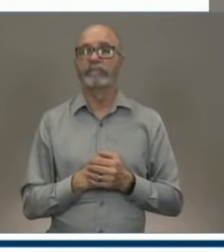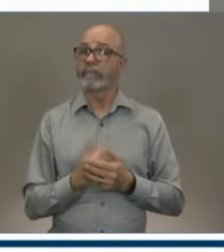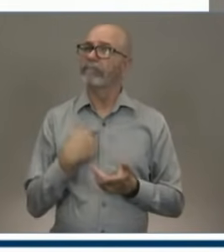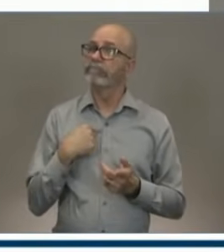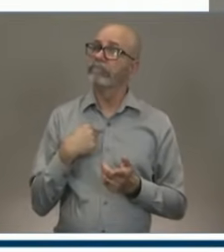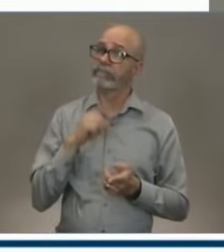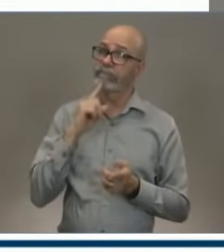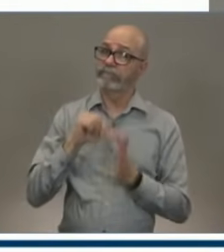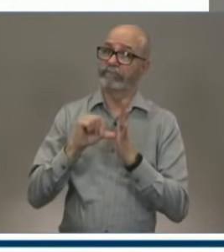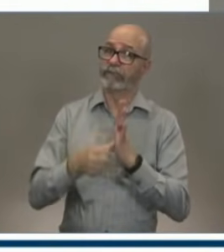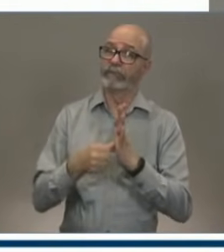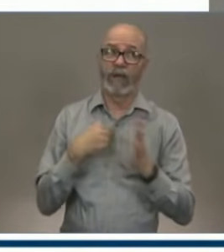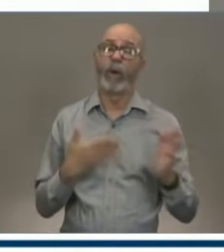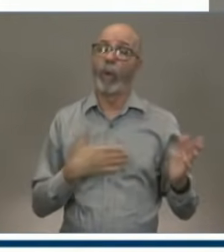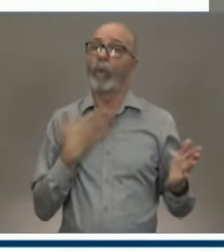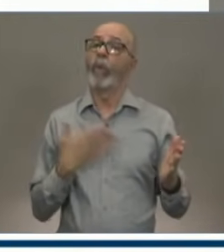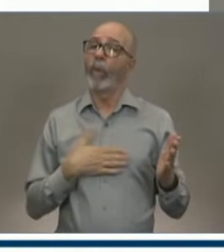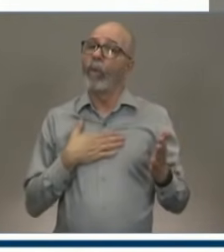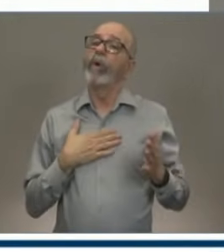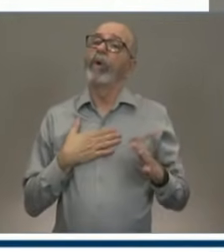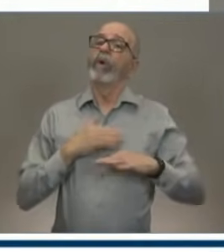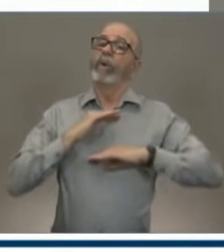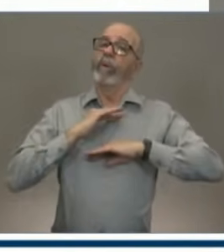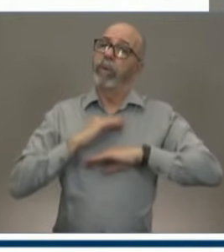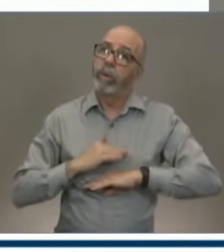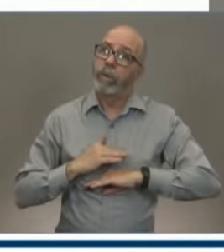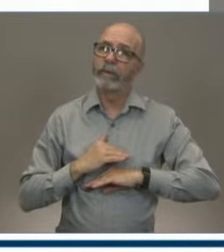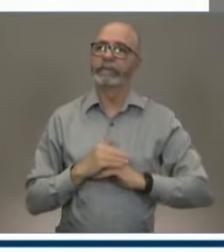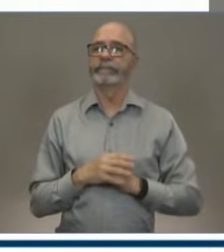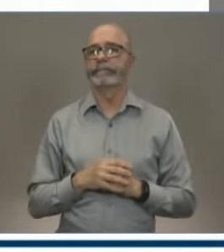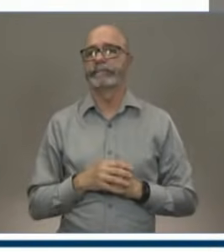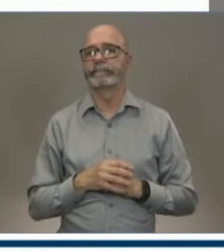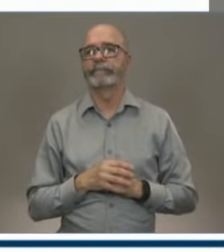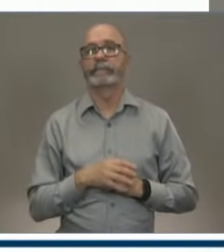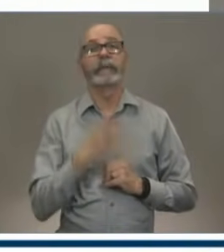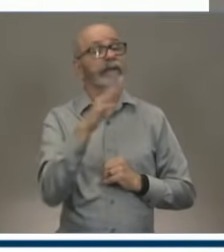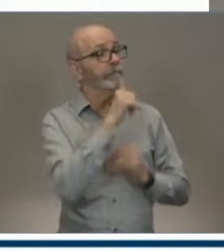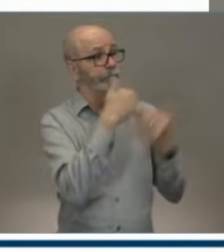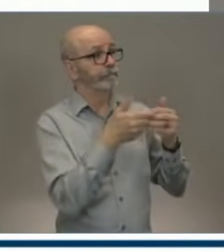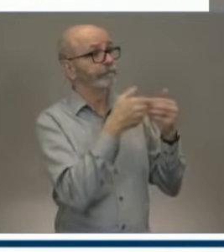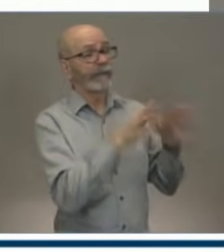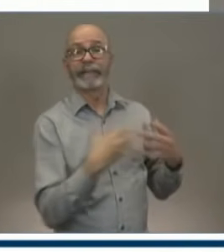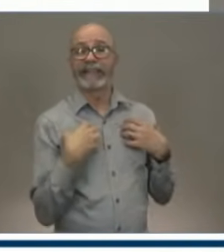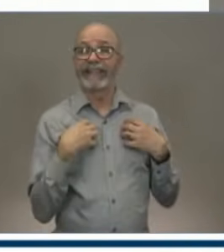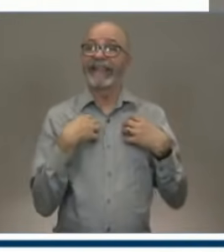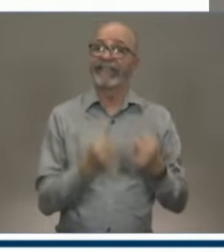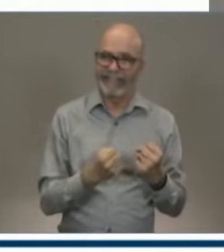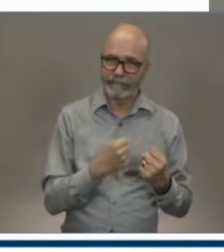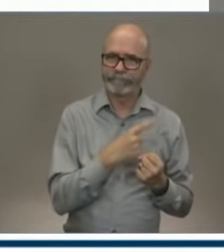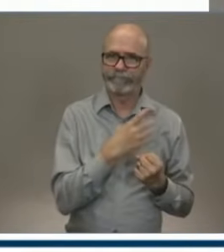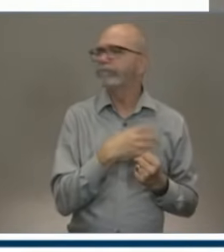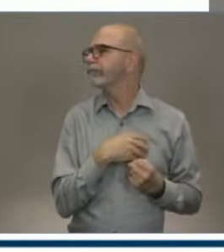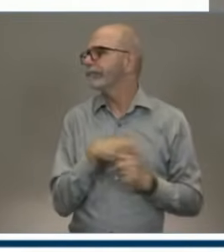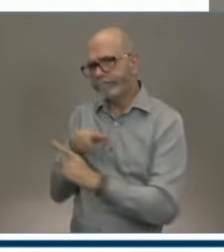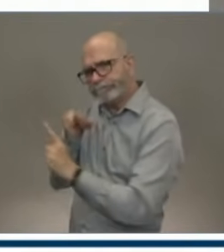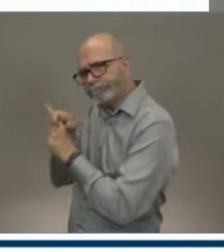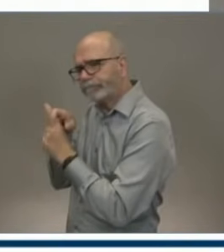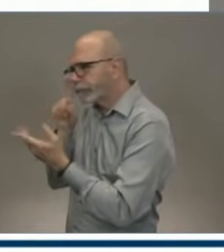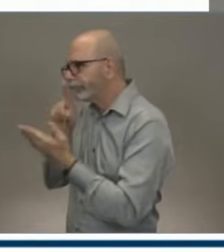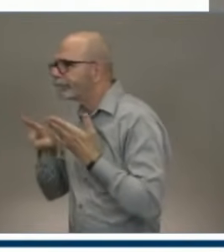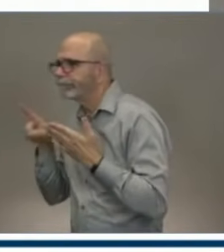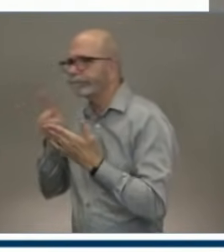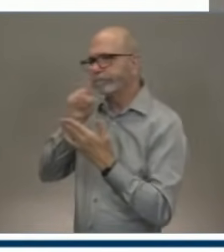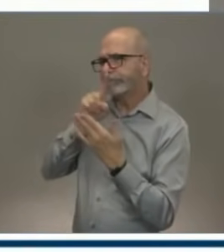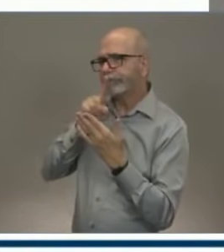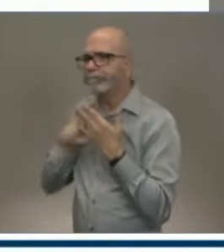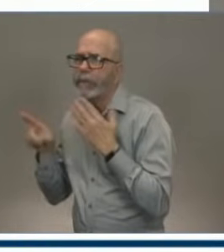reports, whether it's talking to local public health as they're following up the positive cases, talking to student groups, talking